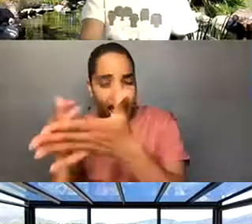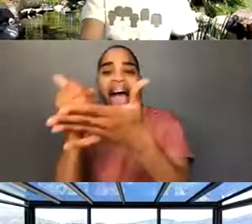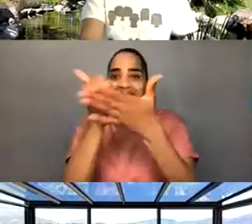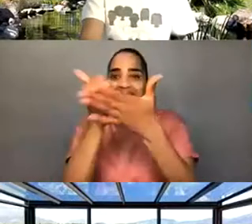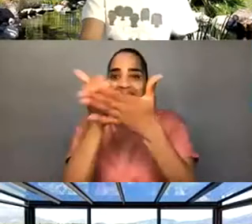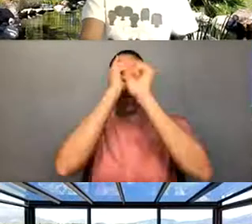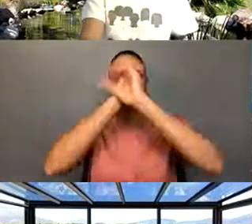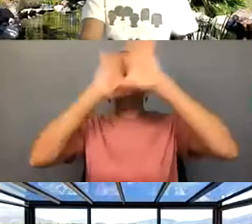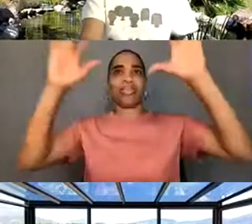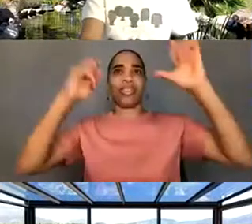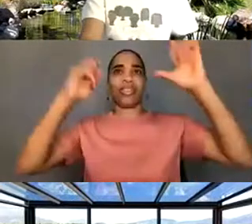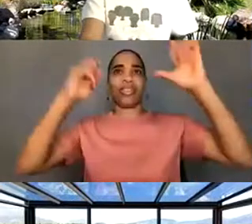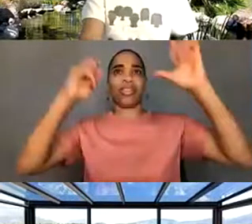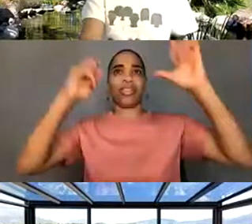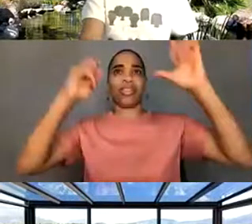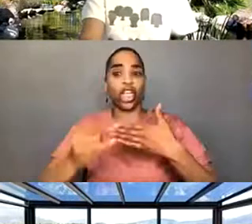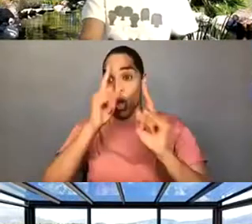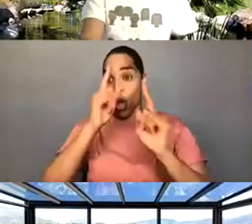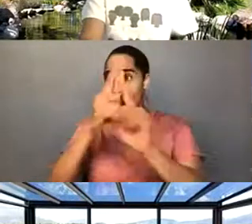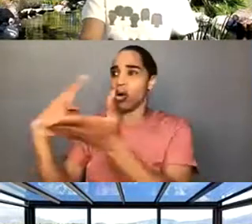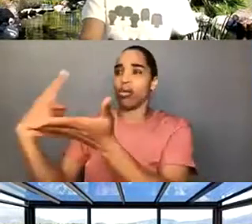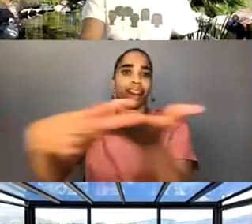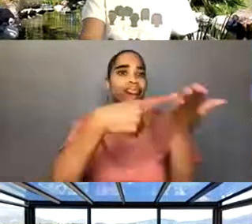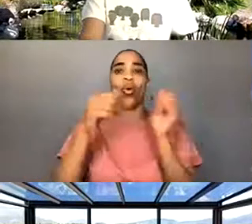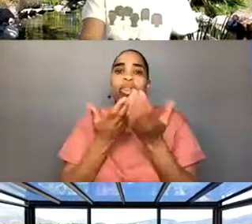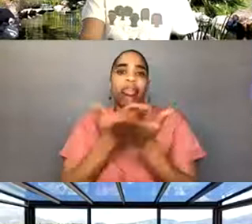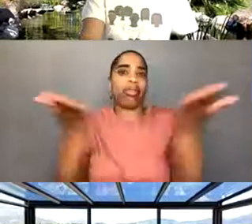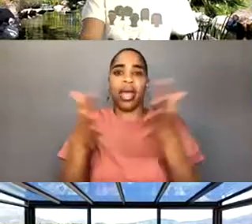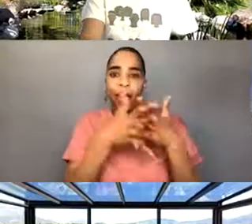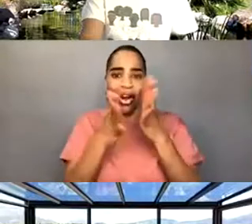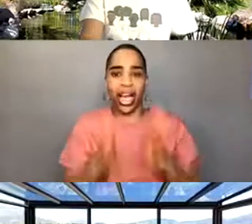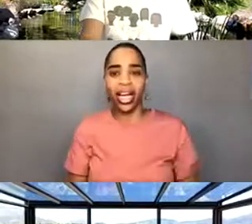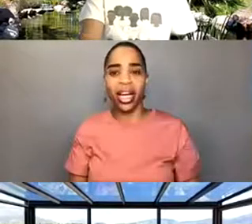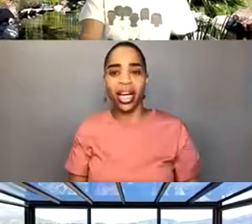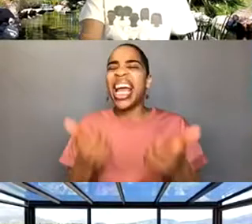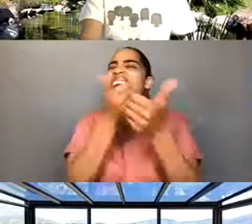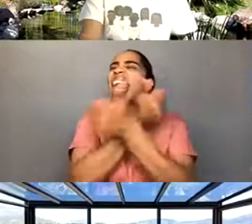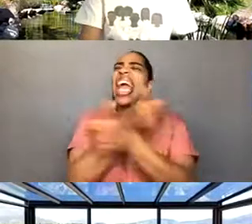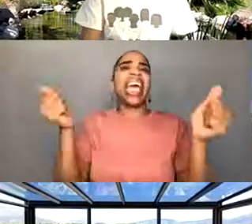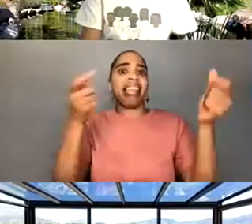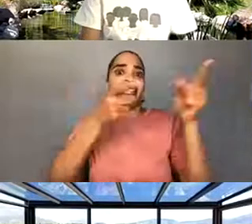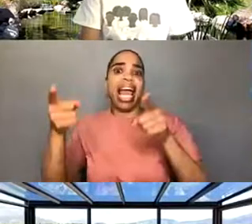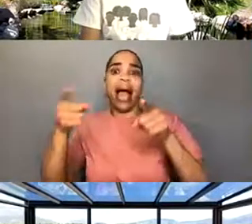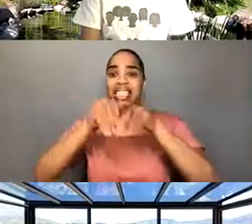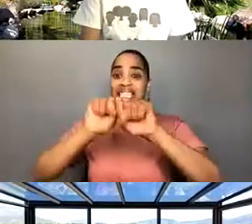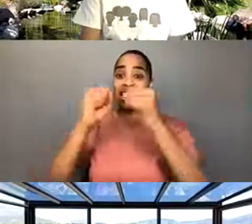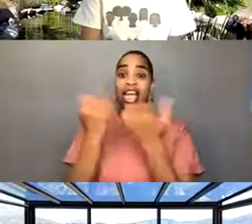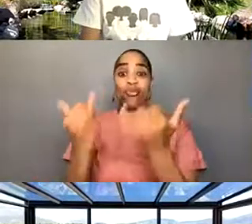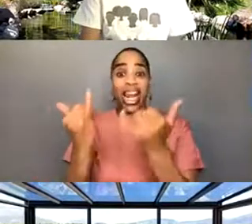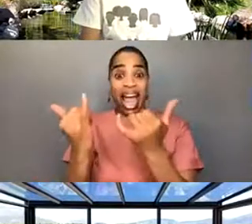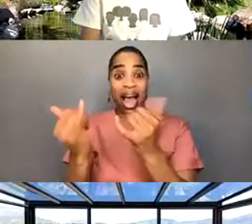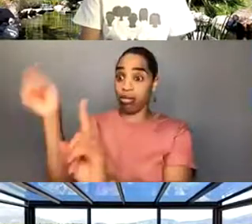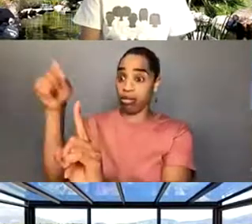this and make these arguments across American life. I literally think if you name almost anything in society, I can trace it back to